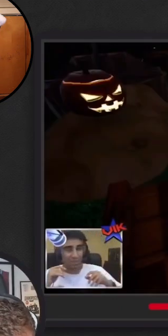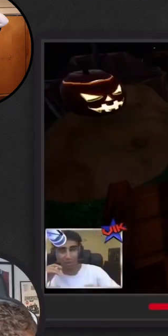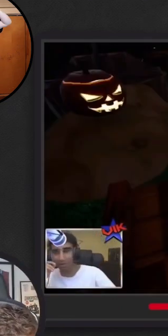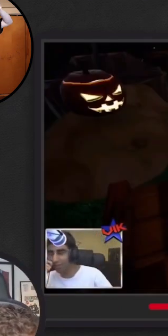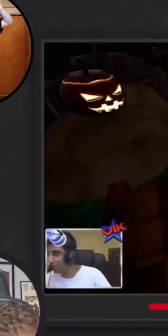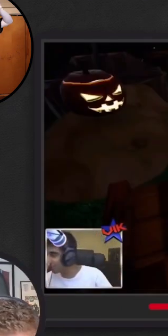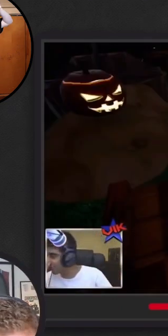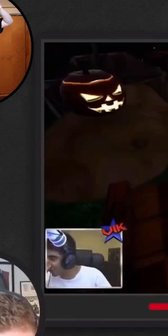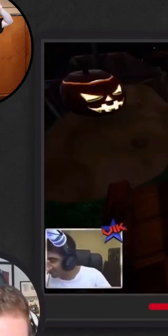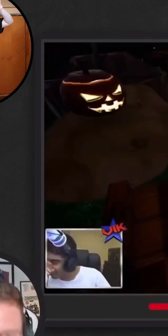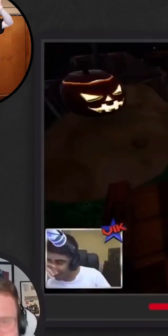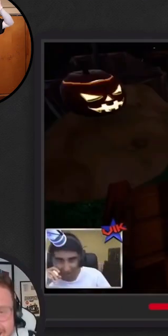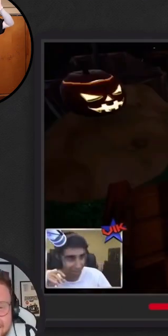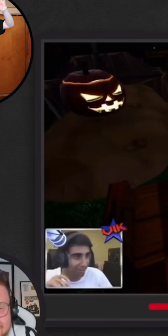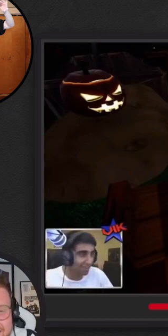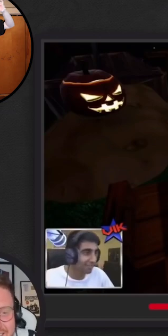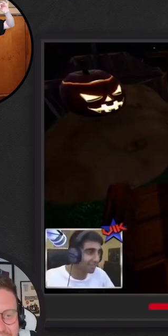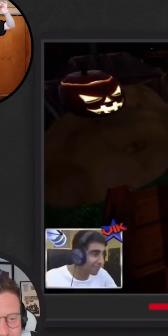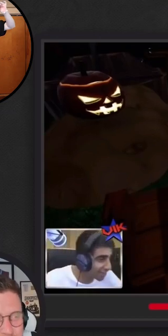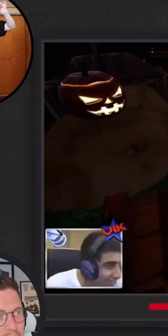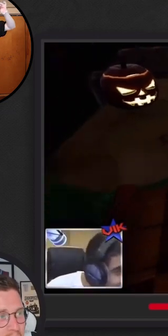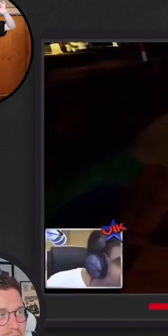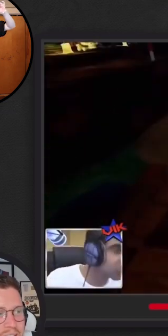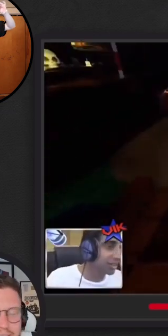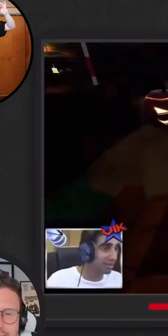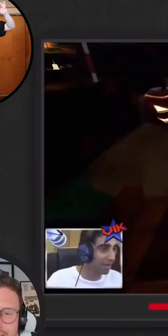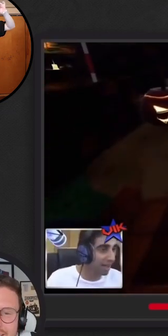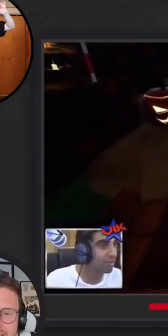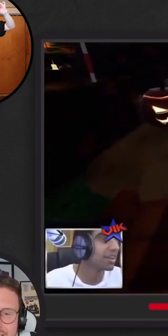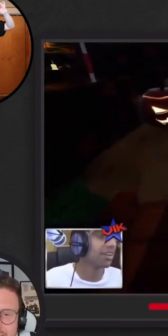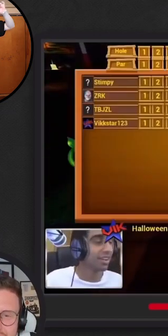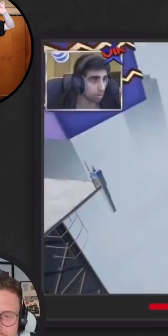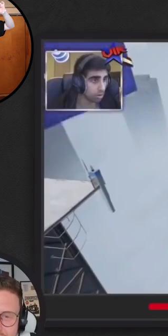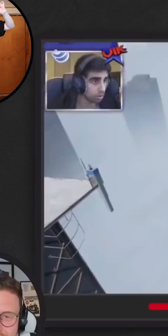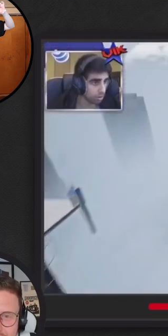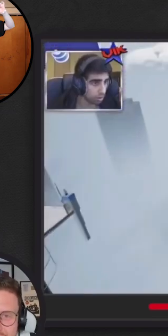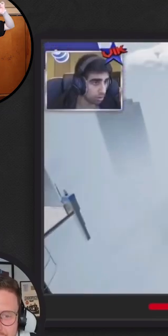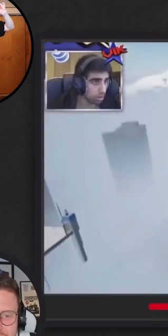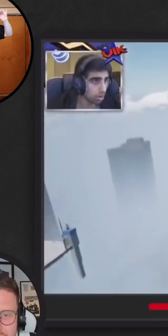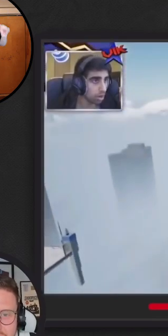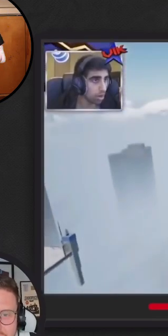Oh, my God. Sorry, I just literally got a flashback of me watching this. Josh.